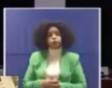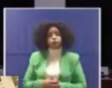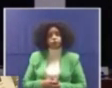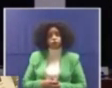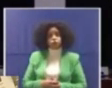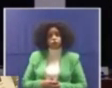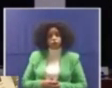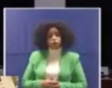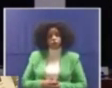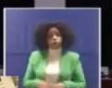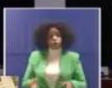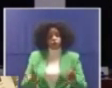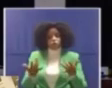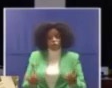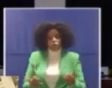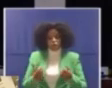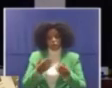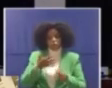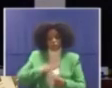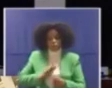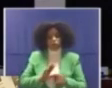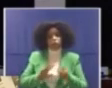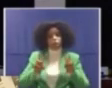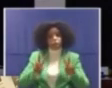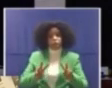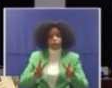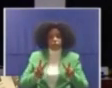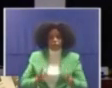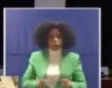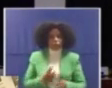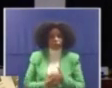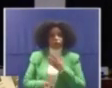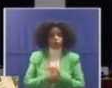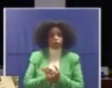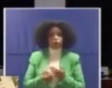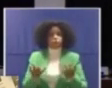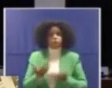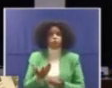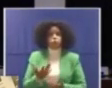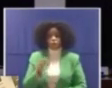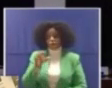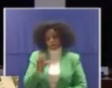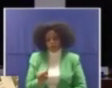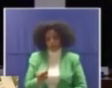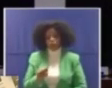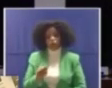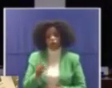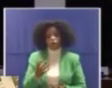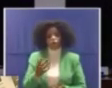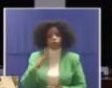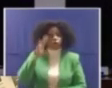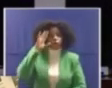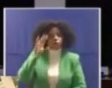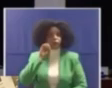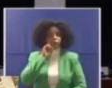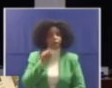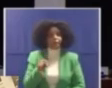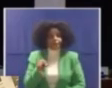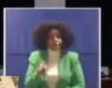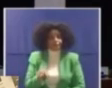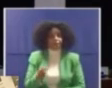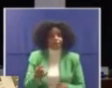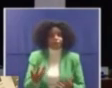The attainment of peace in South Sudan will help to stabilize an already strained Horn of